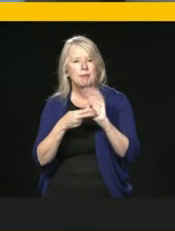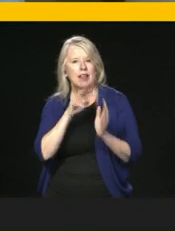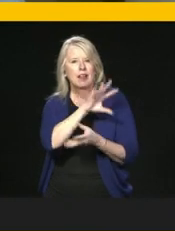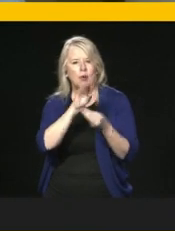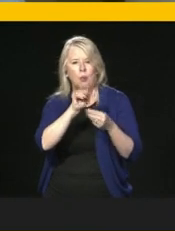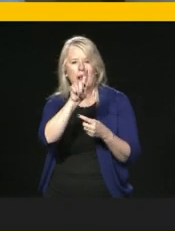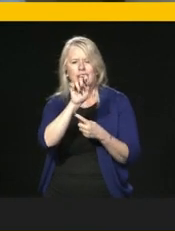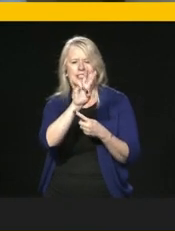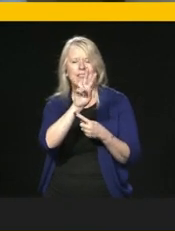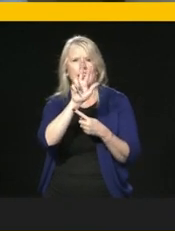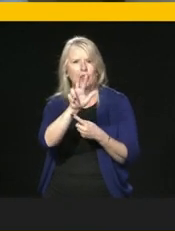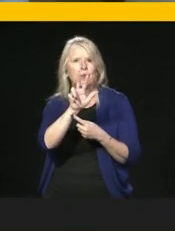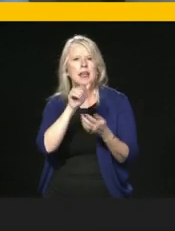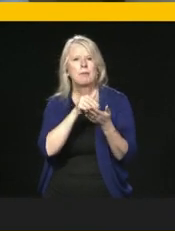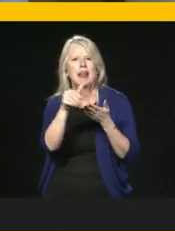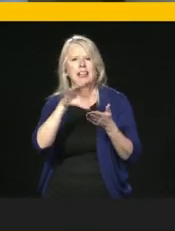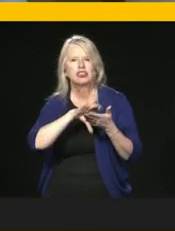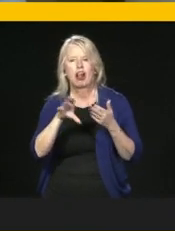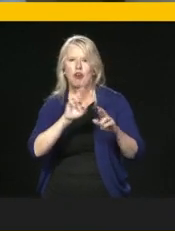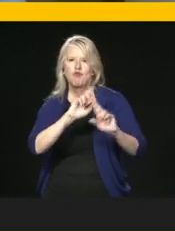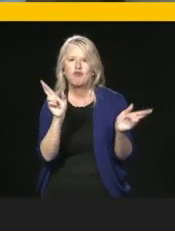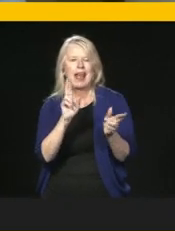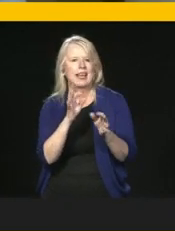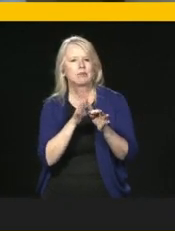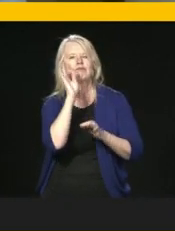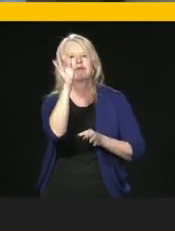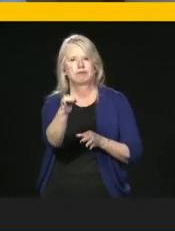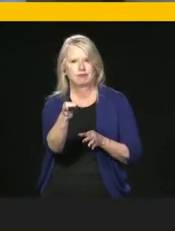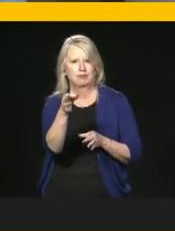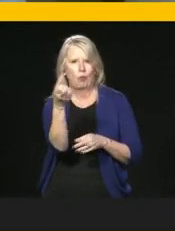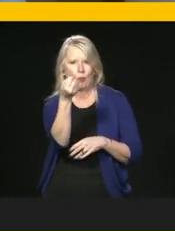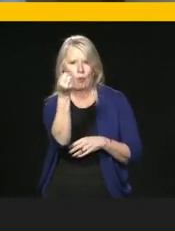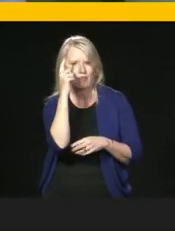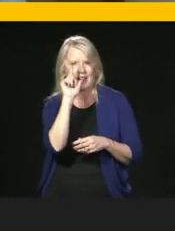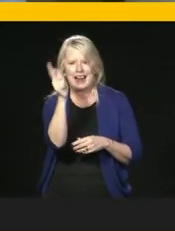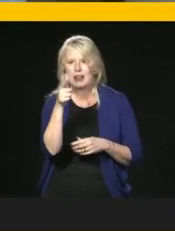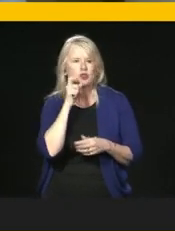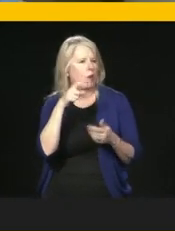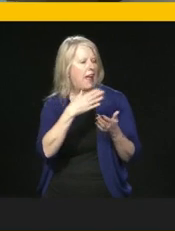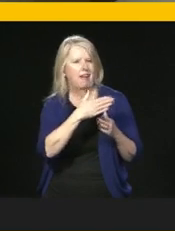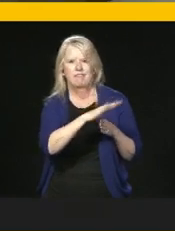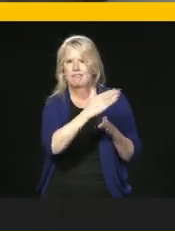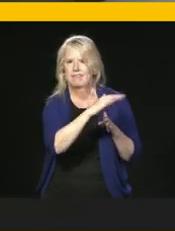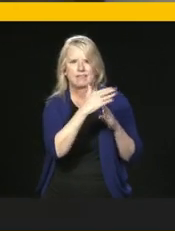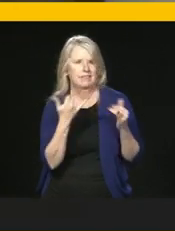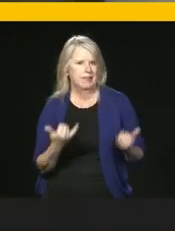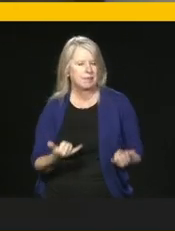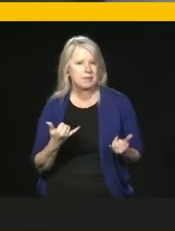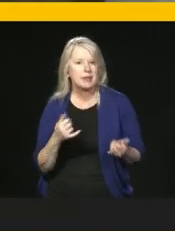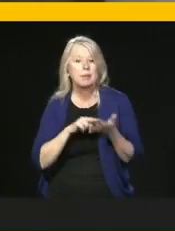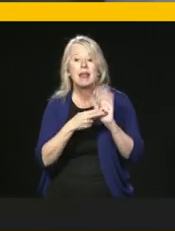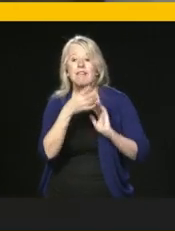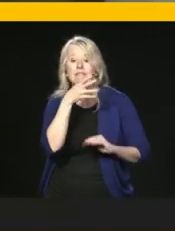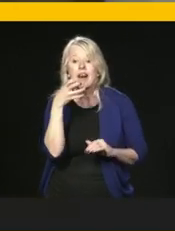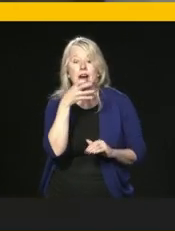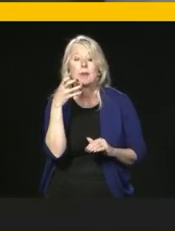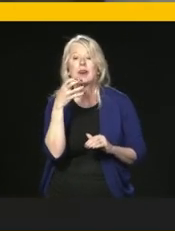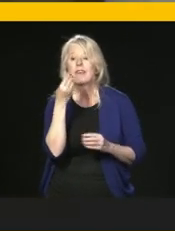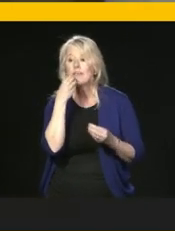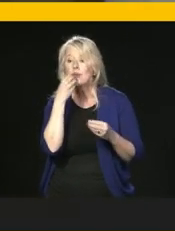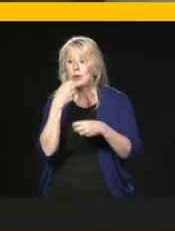deferred loans. For the farmers and food processors who are facing tight margins and a cash